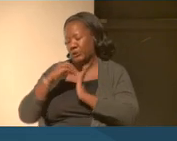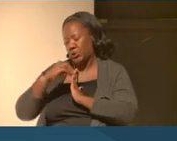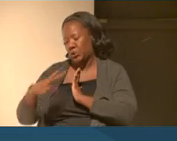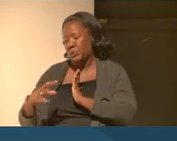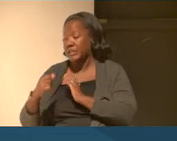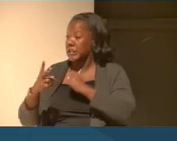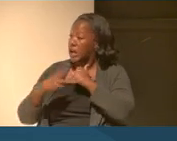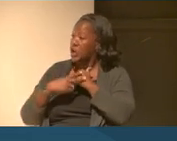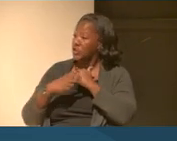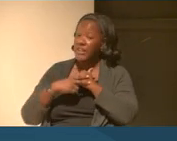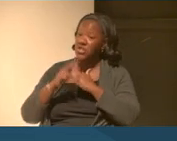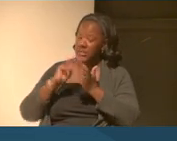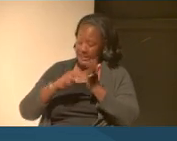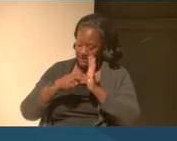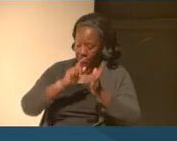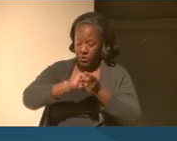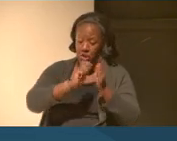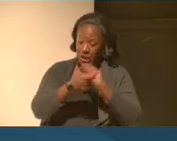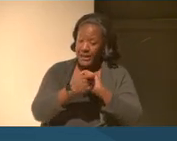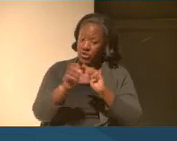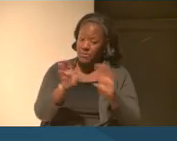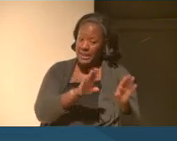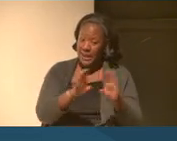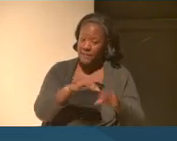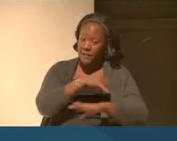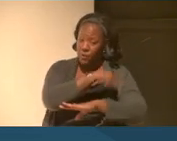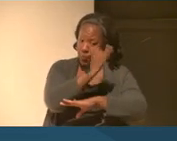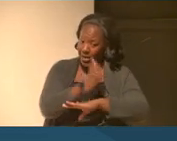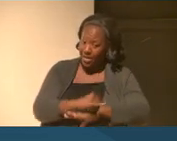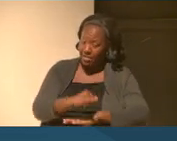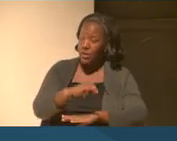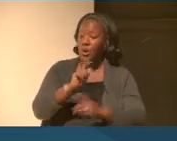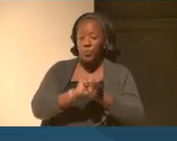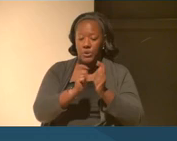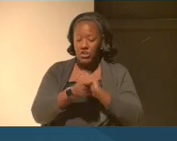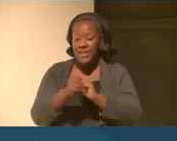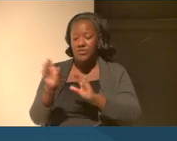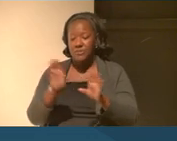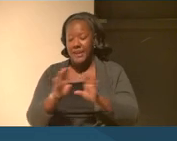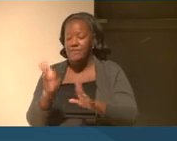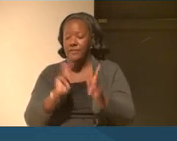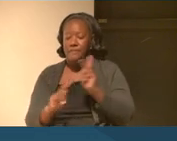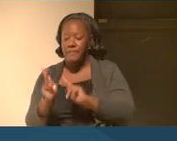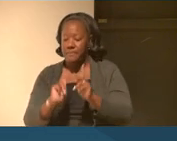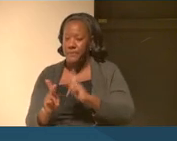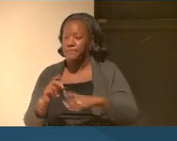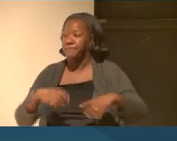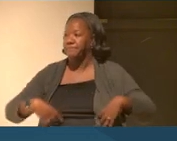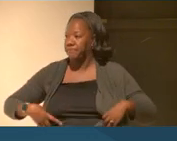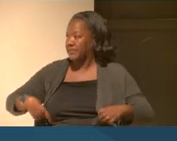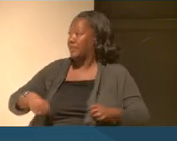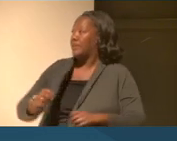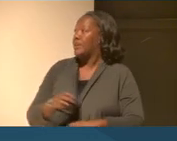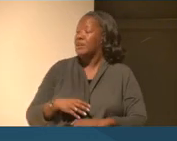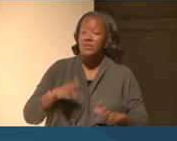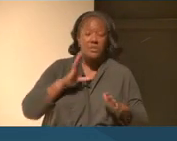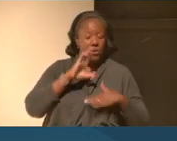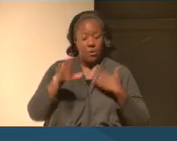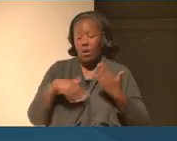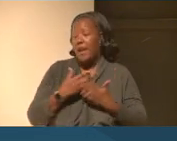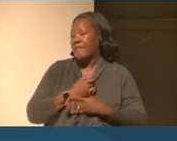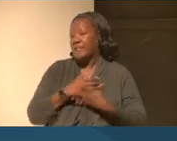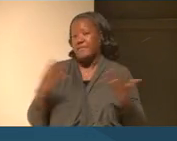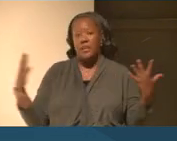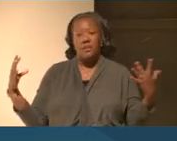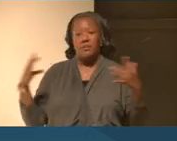conservation is not about changing the behavior of whales, it's about changing the behavior of people. So you have to know social science. So natural science, social science, humanities,